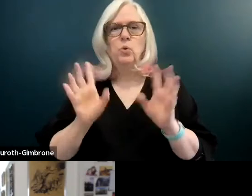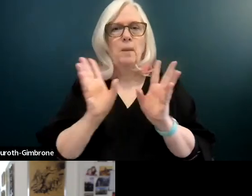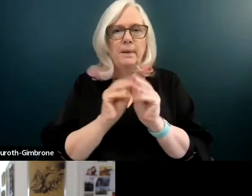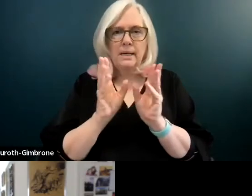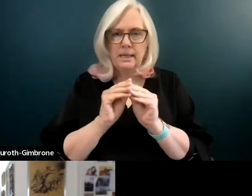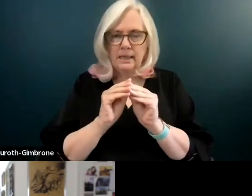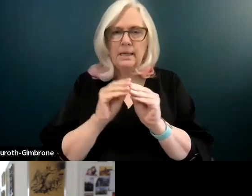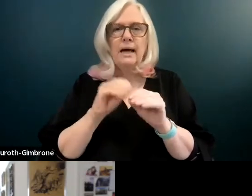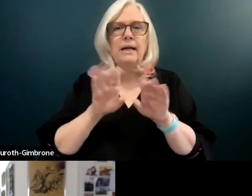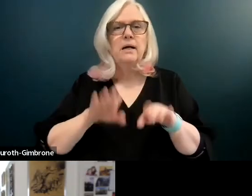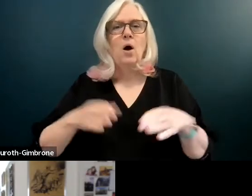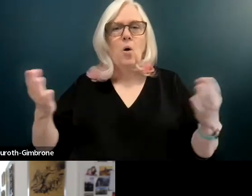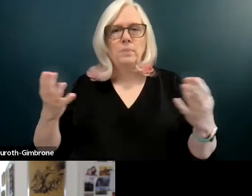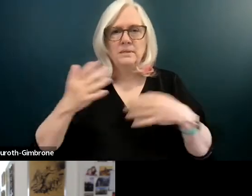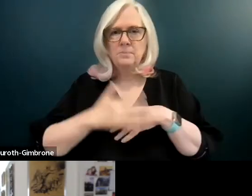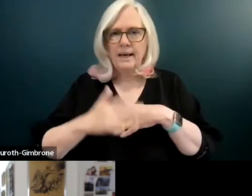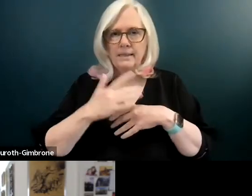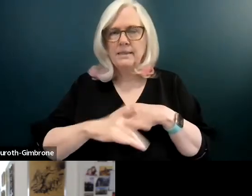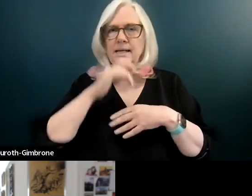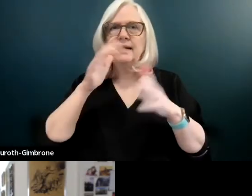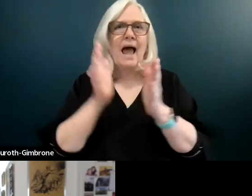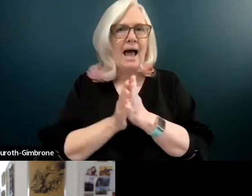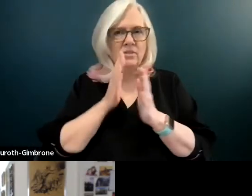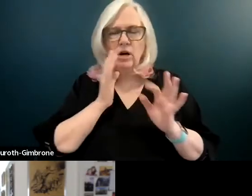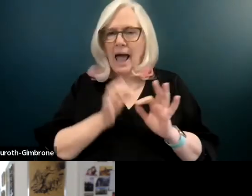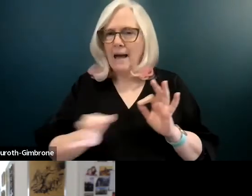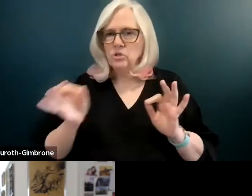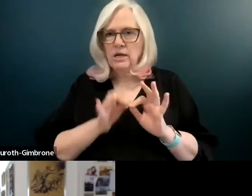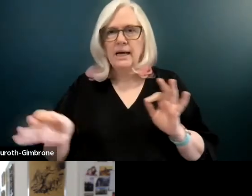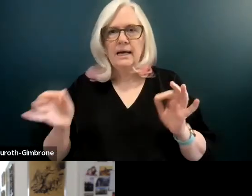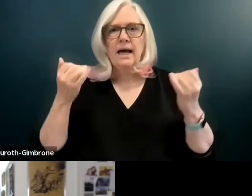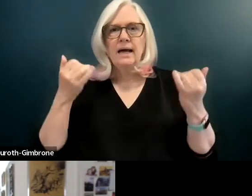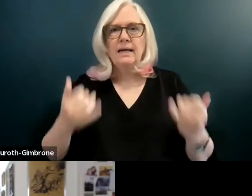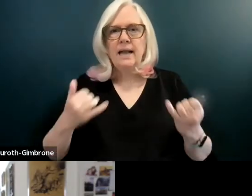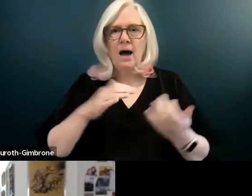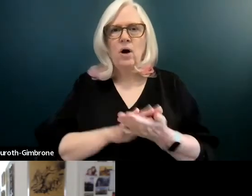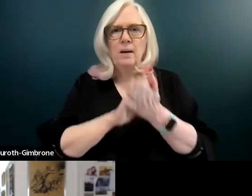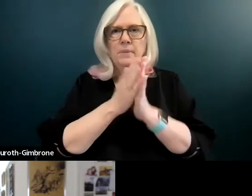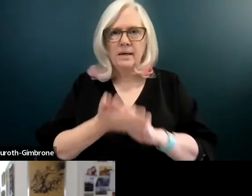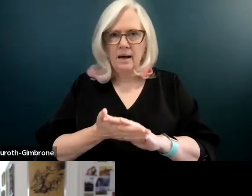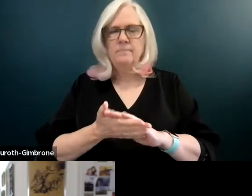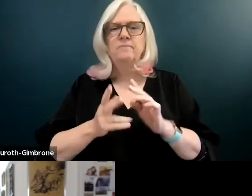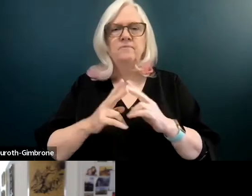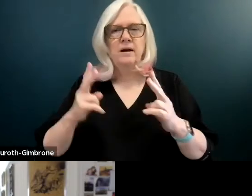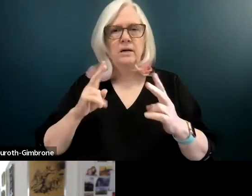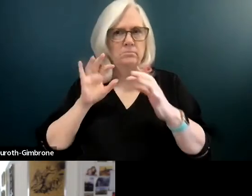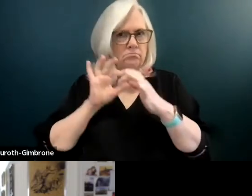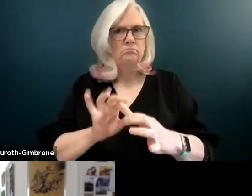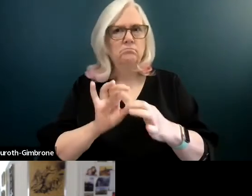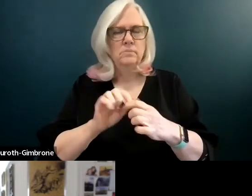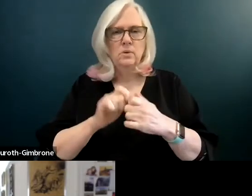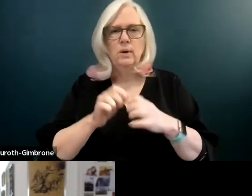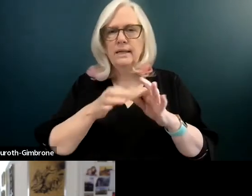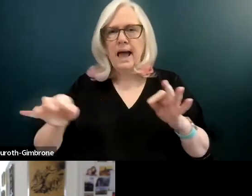open space, I didn't ask for captioning. But now I've become very locked into captioning because of